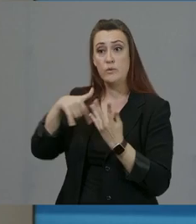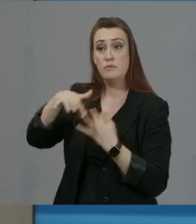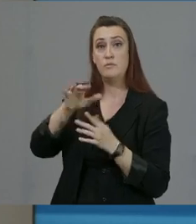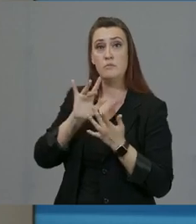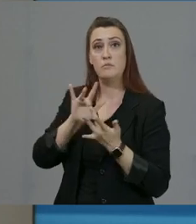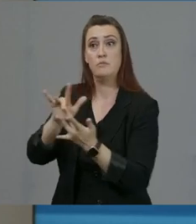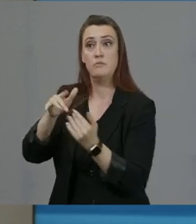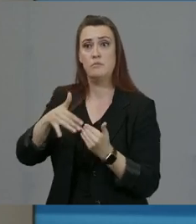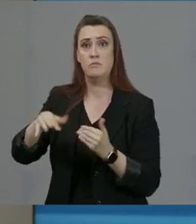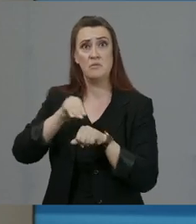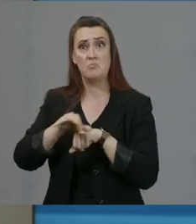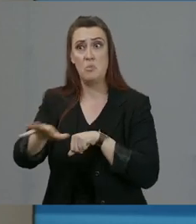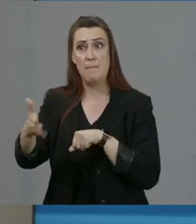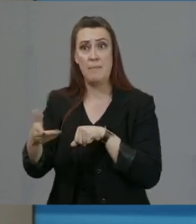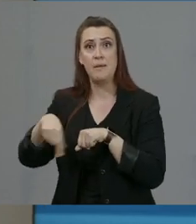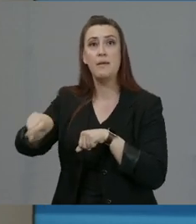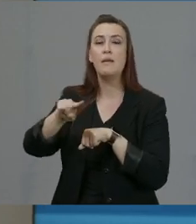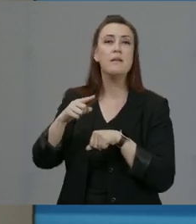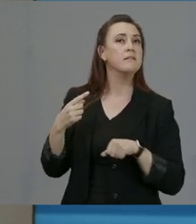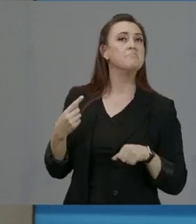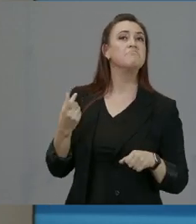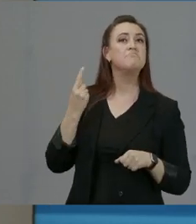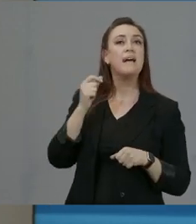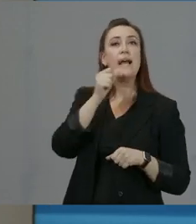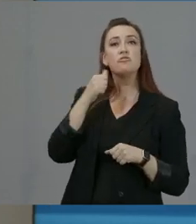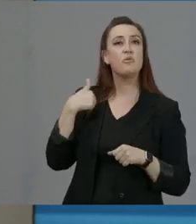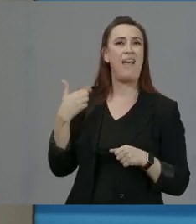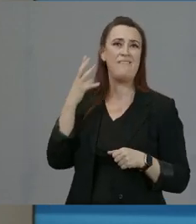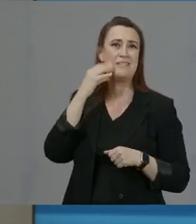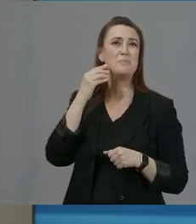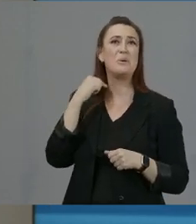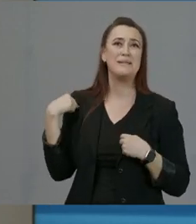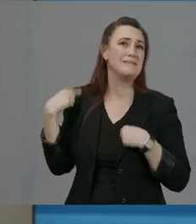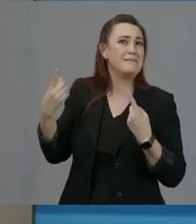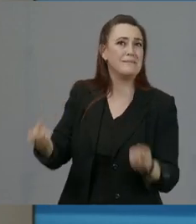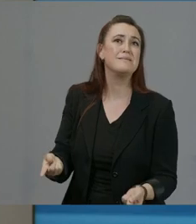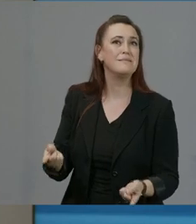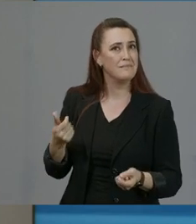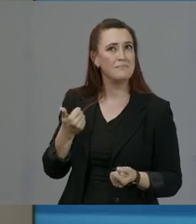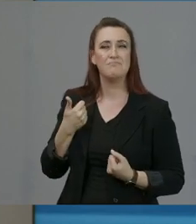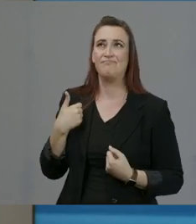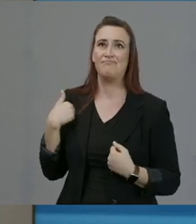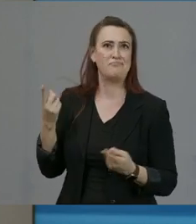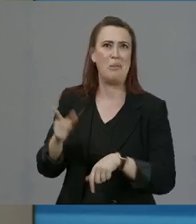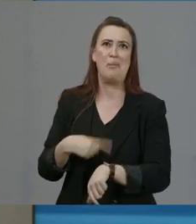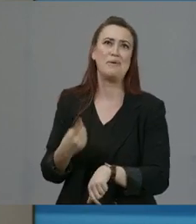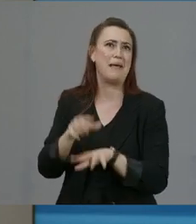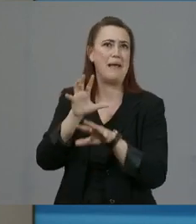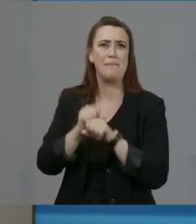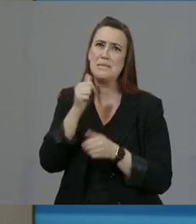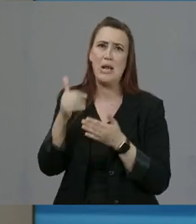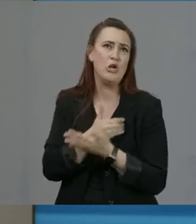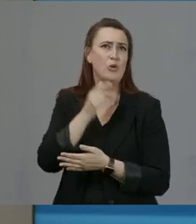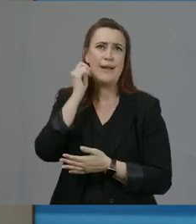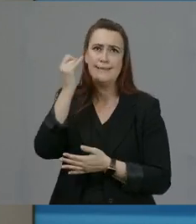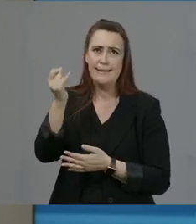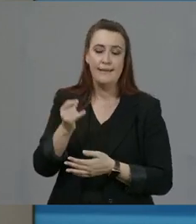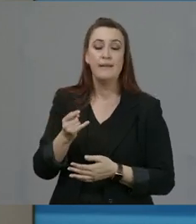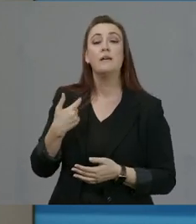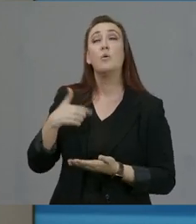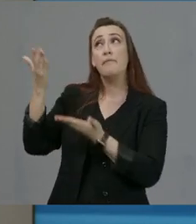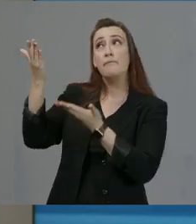activity. With the CARES Act that was just passed, we are getting federal funding that will be passed down to our local health departments so that